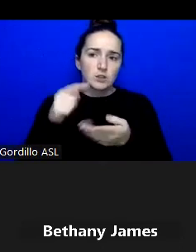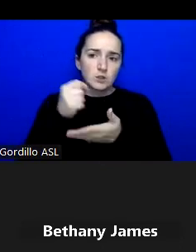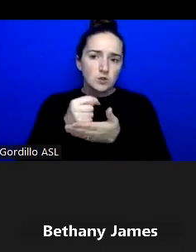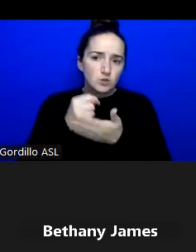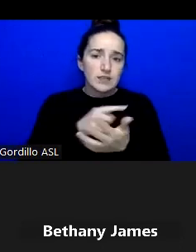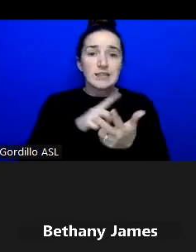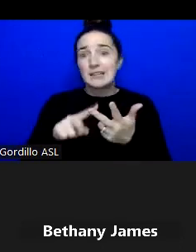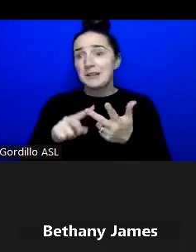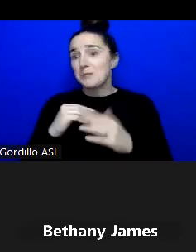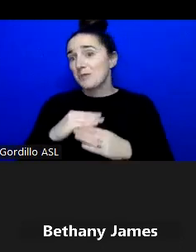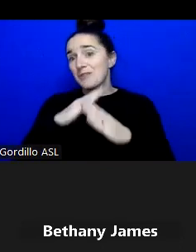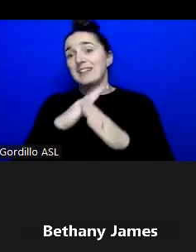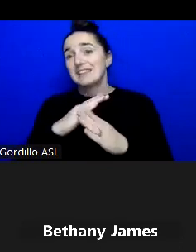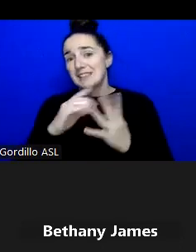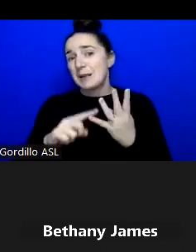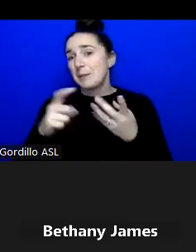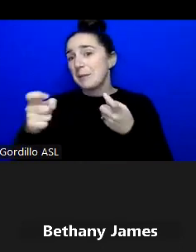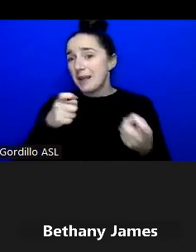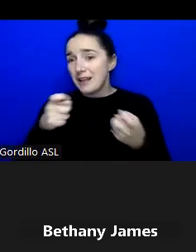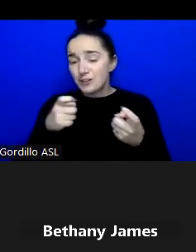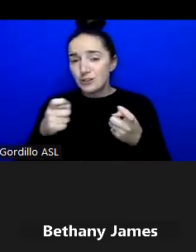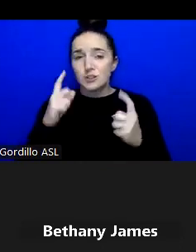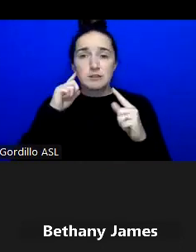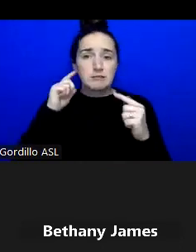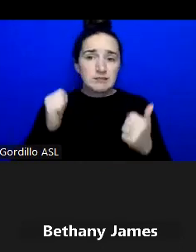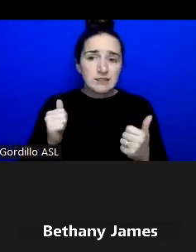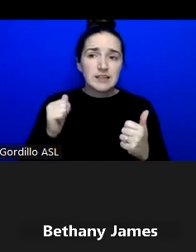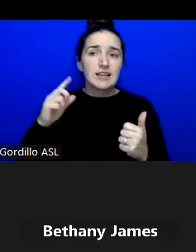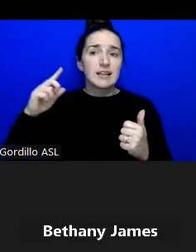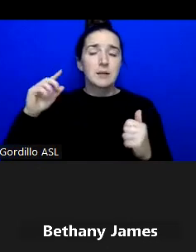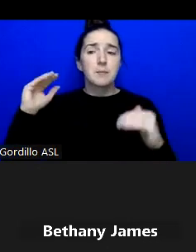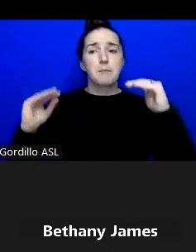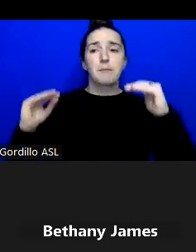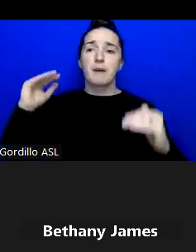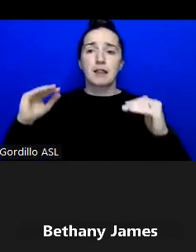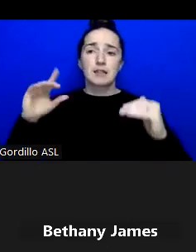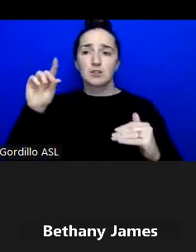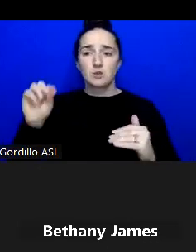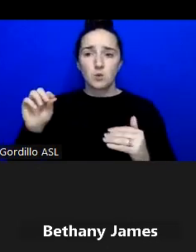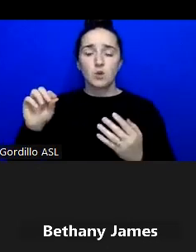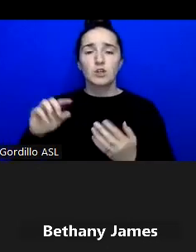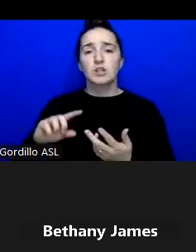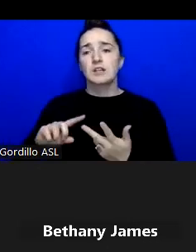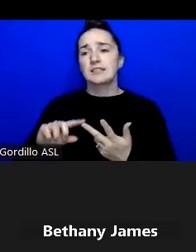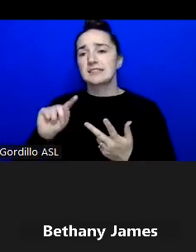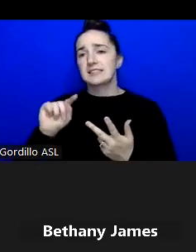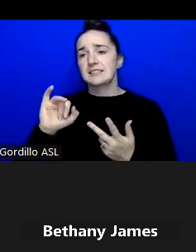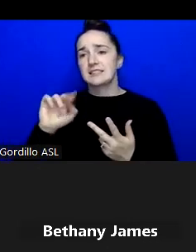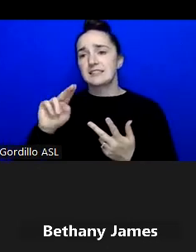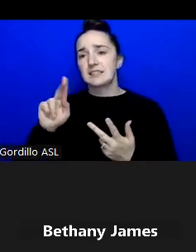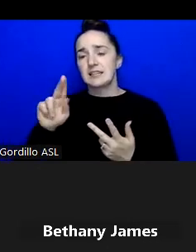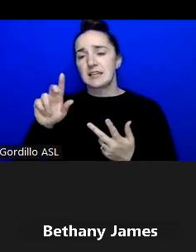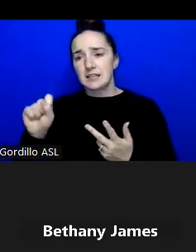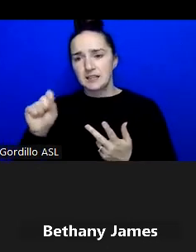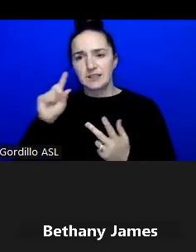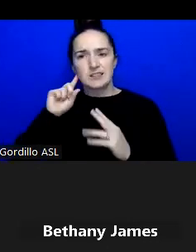preventing, managing hearing loss, balance disorders, tinnitus, auditory processing disorders. And there's a